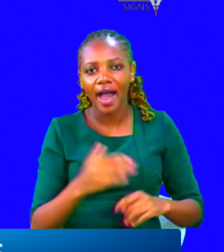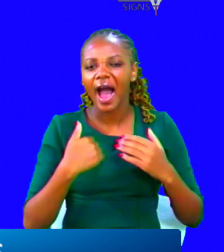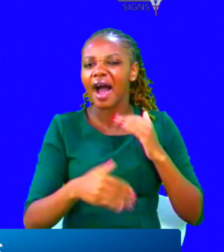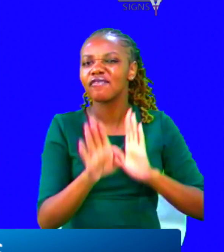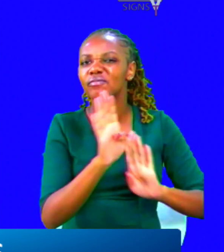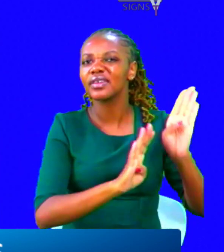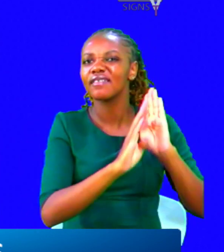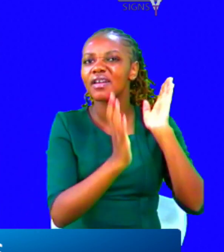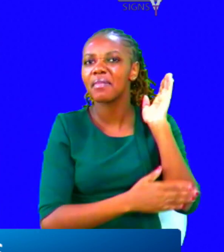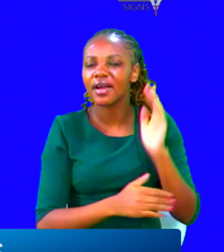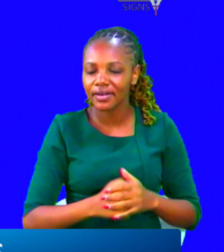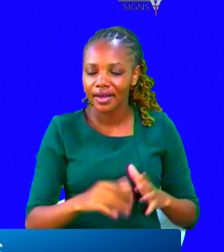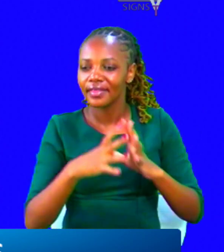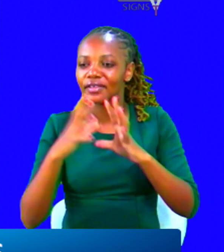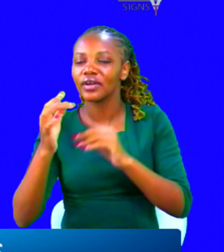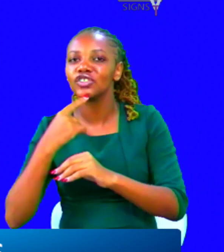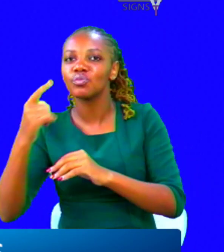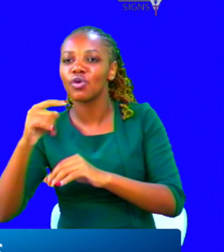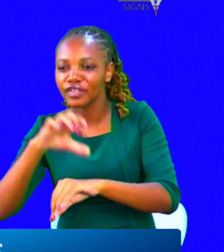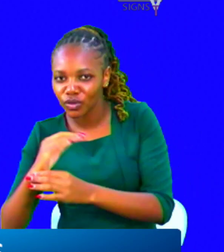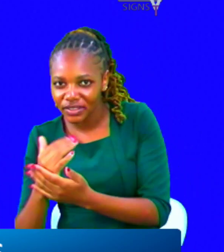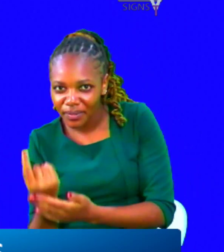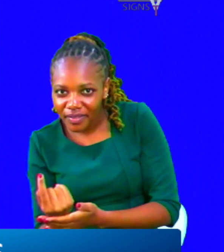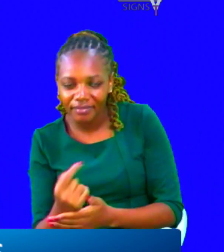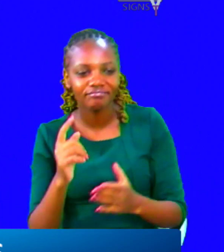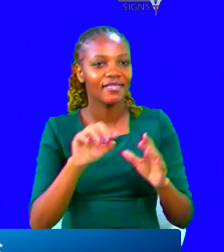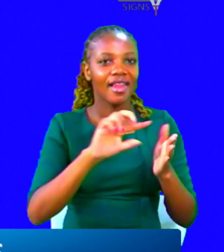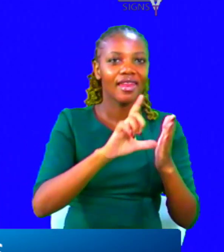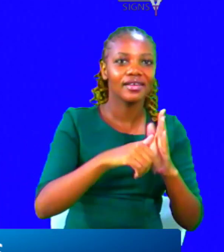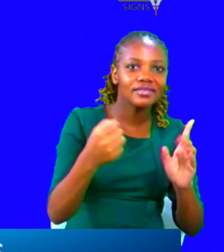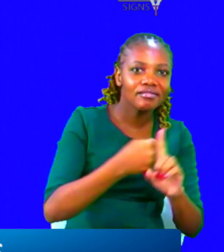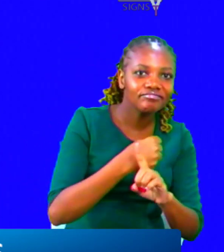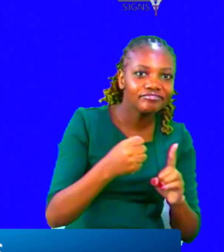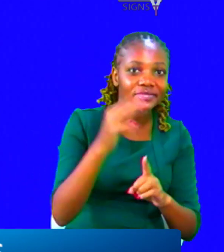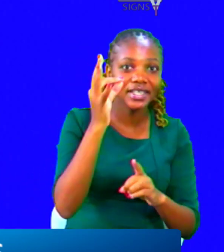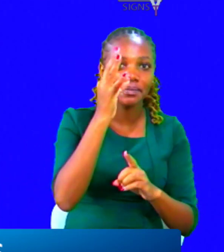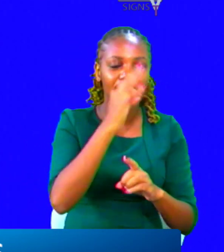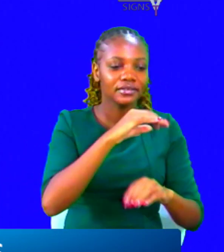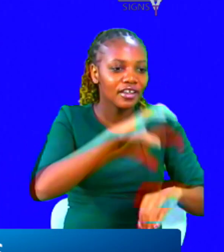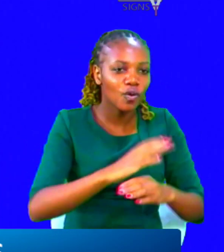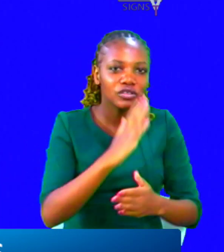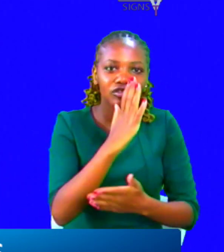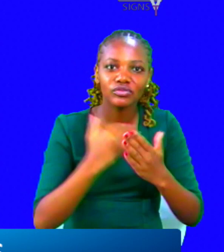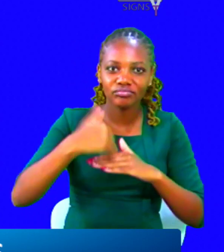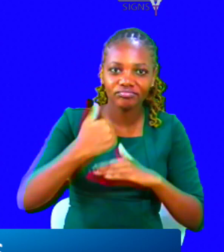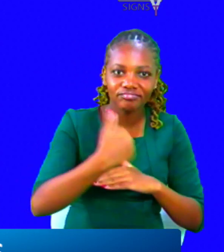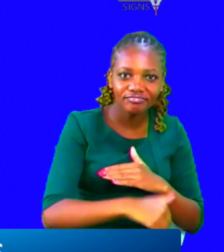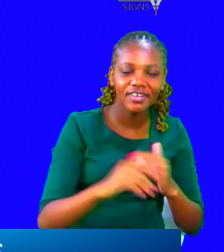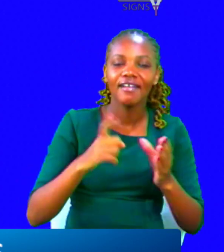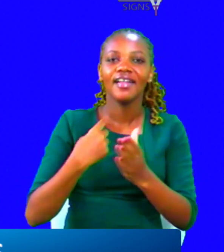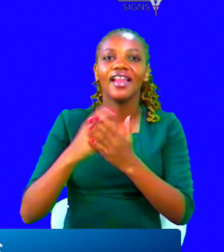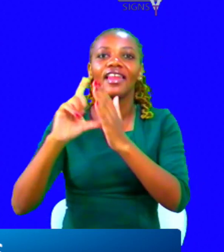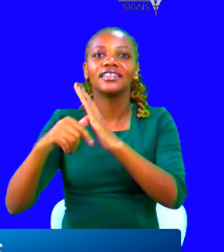mbaya. Walilete kisirani kwa Moi wakapata kitu. Wakalete kisirani kwa Kibaki wakalete pata nusu